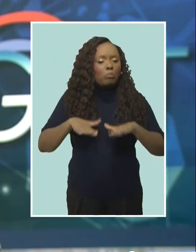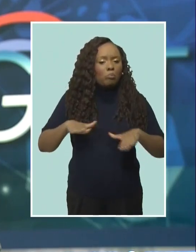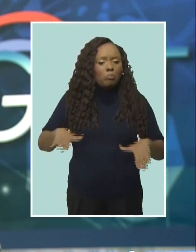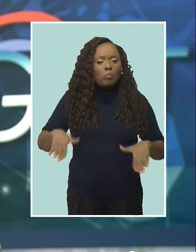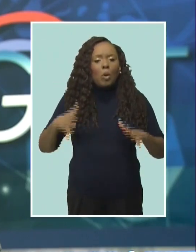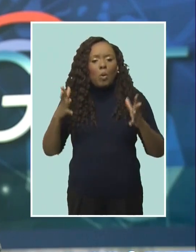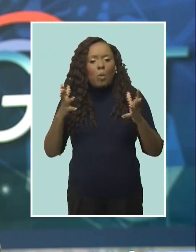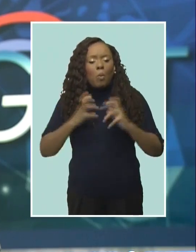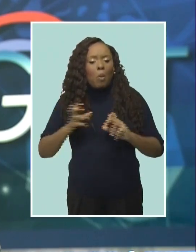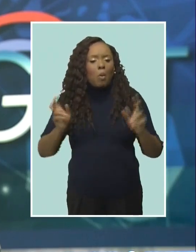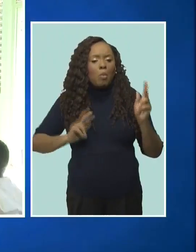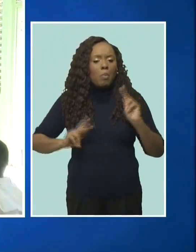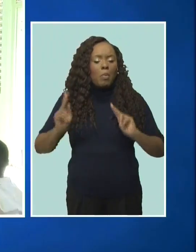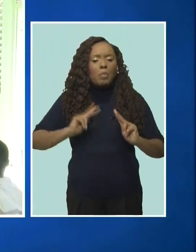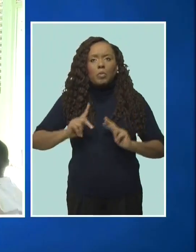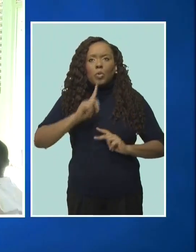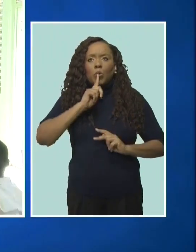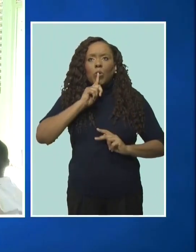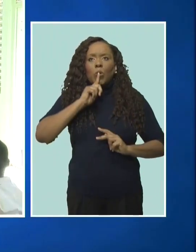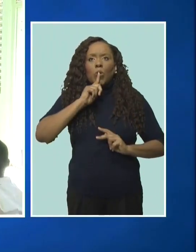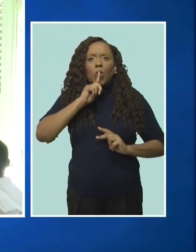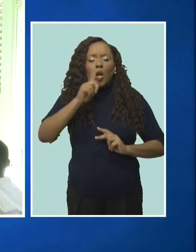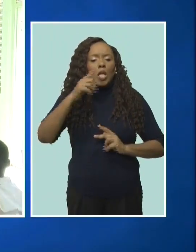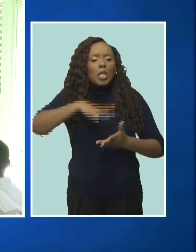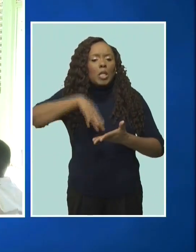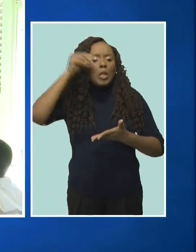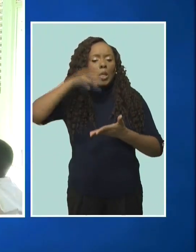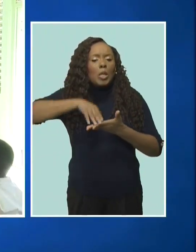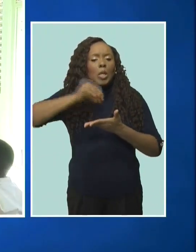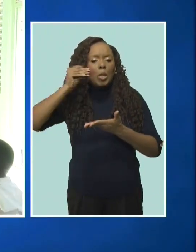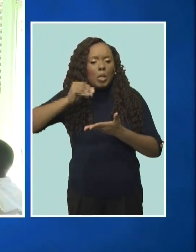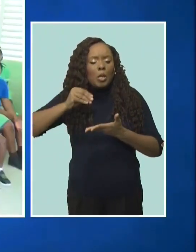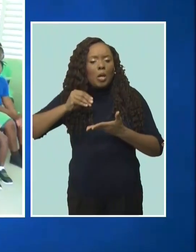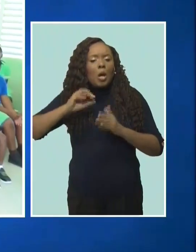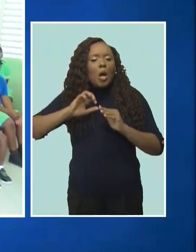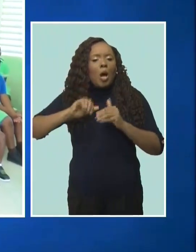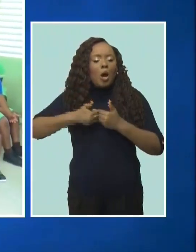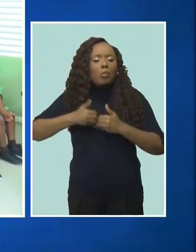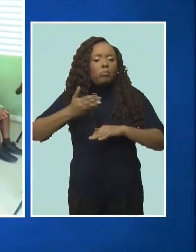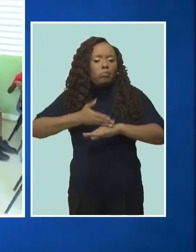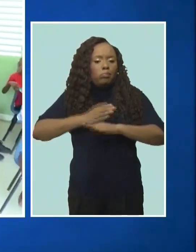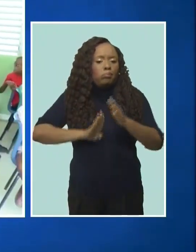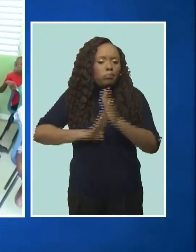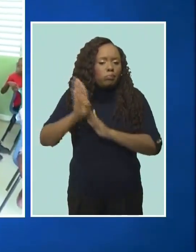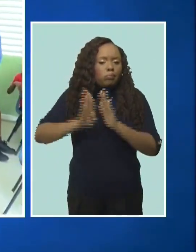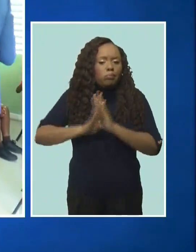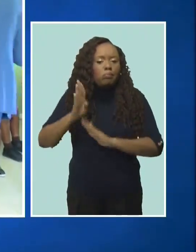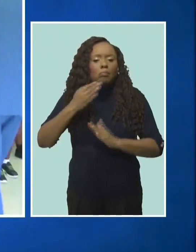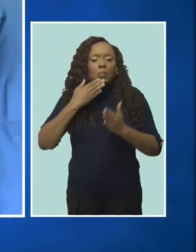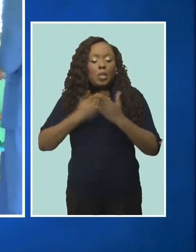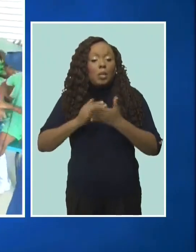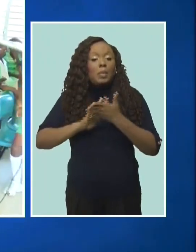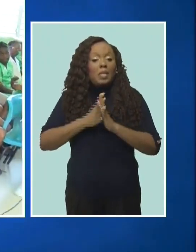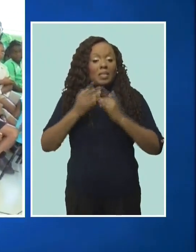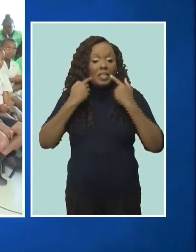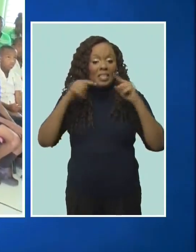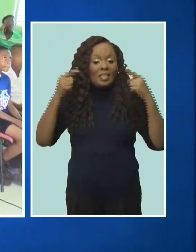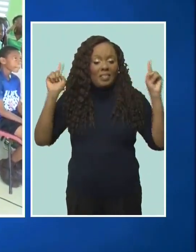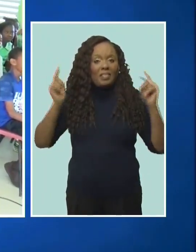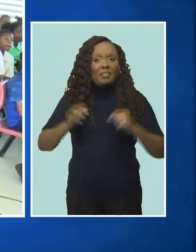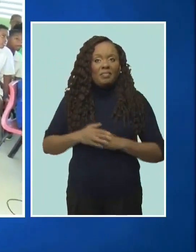The Minister of Labour, Social Security and Third Sector told students at All Saints Primary School that if they want to become